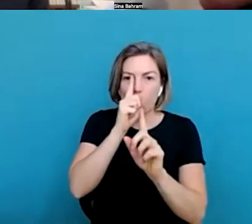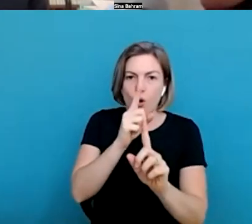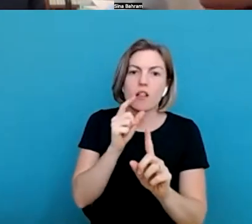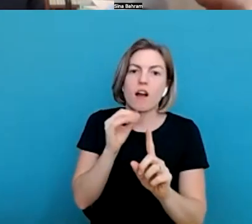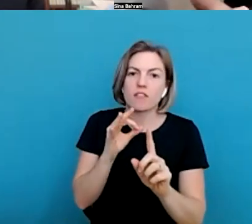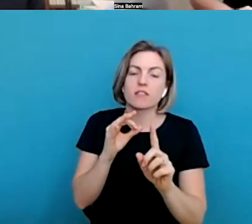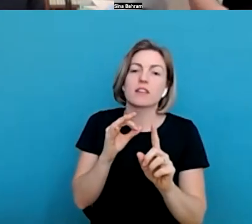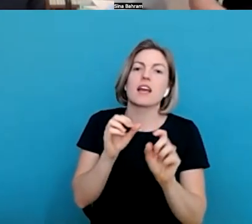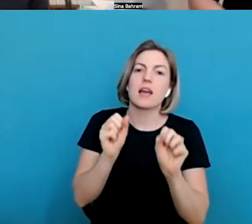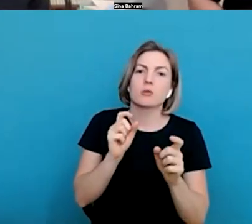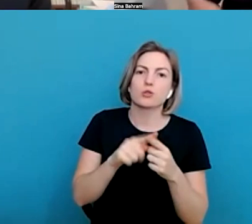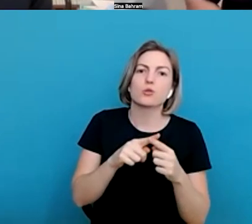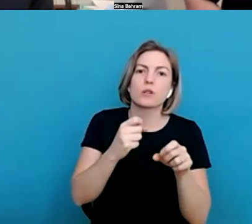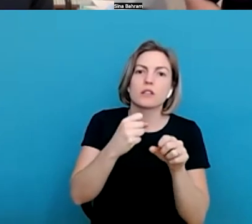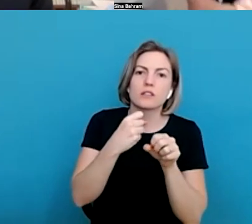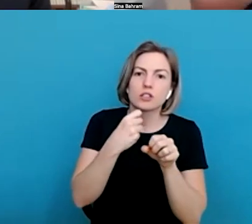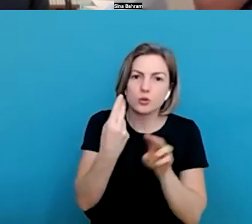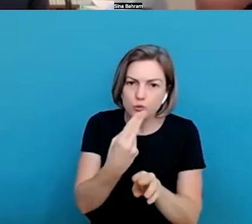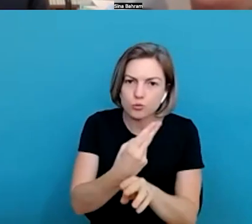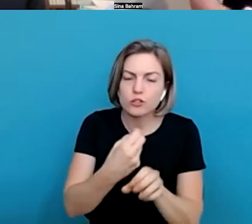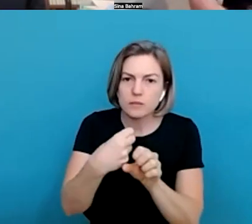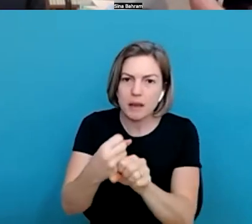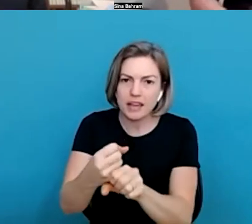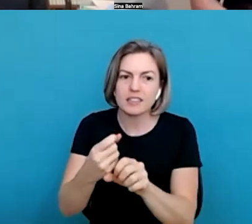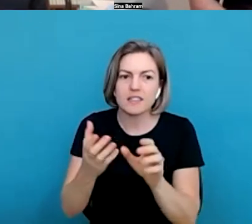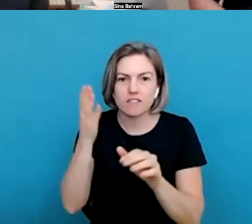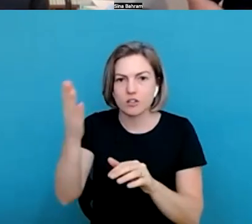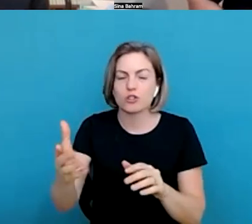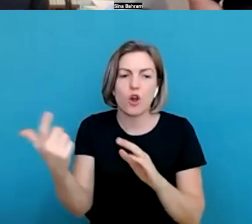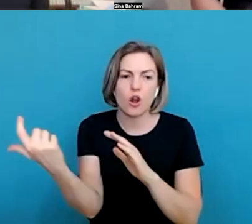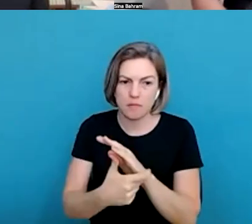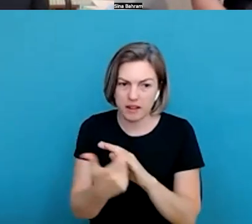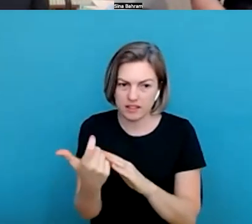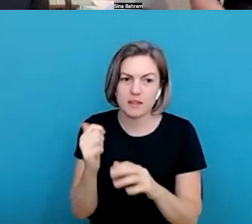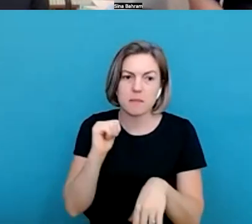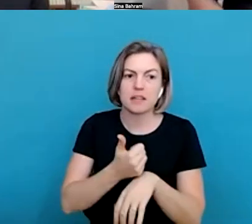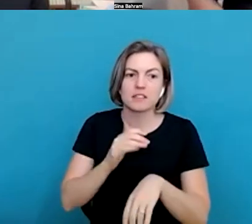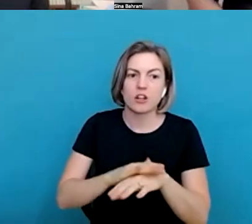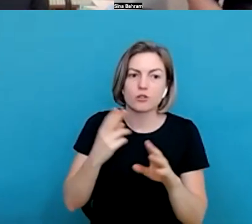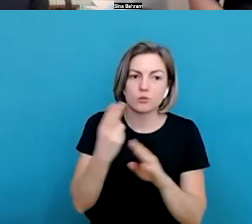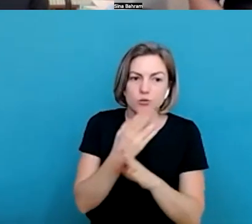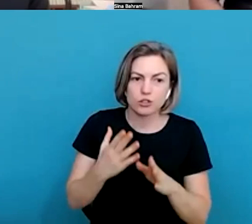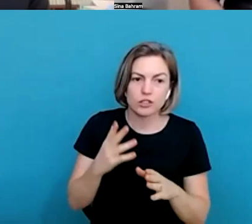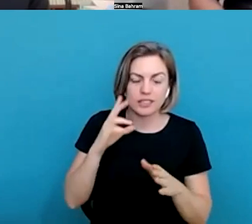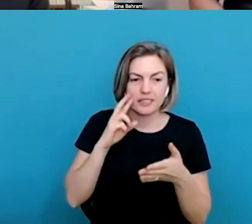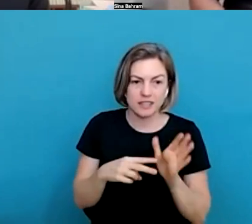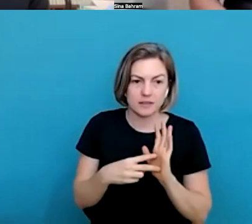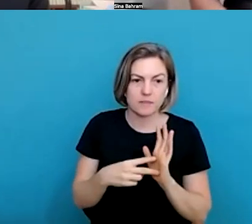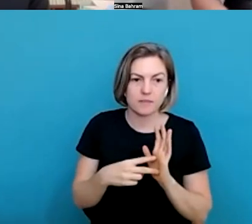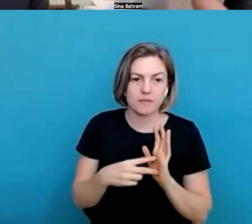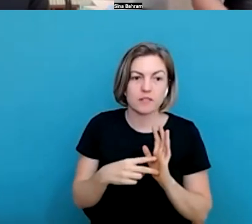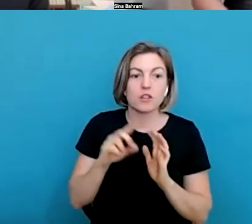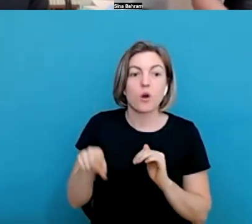able to be synthesized in the future automatically, right, based on user intent. The only other